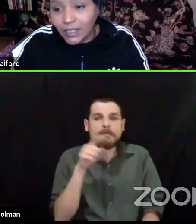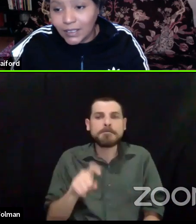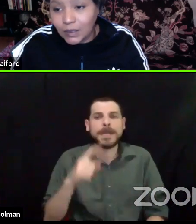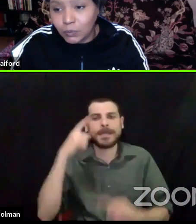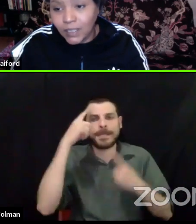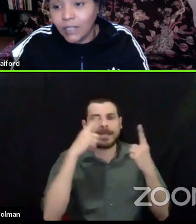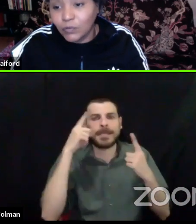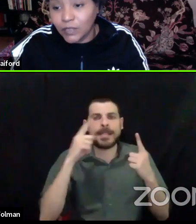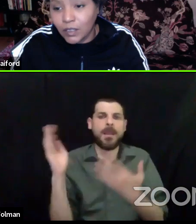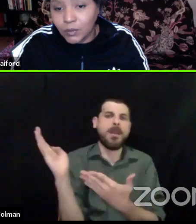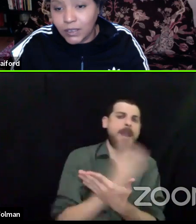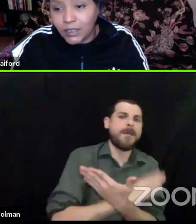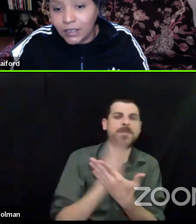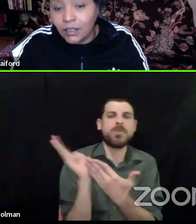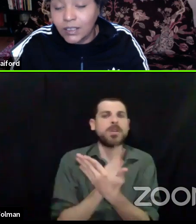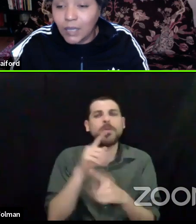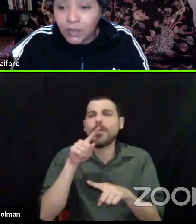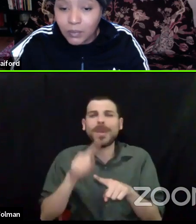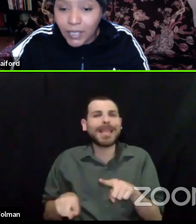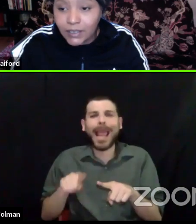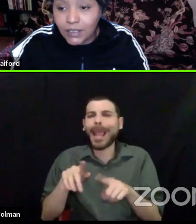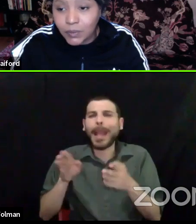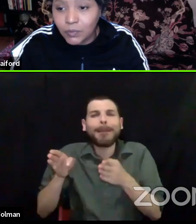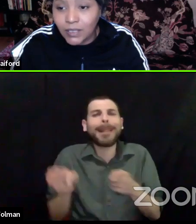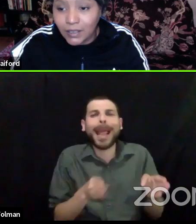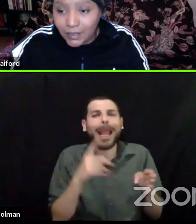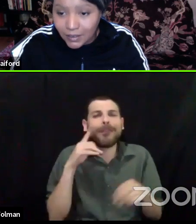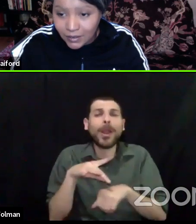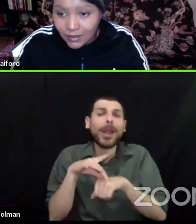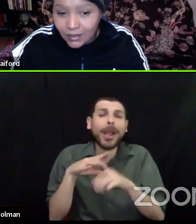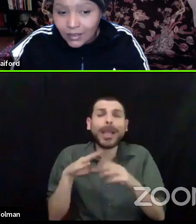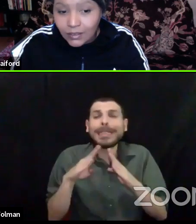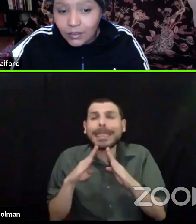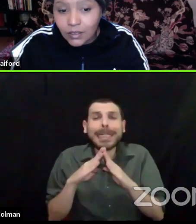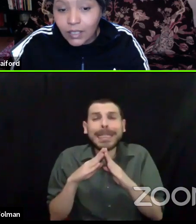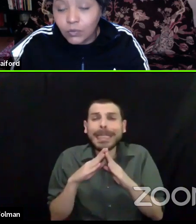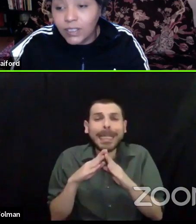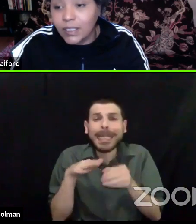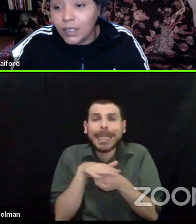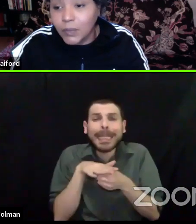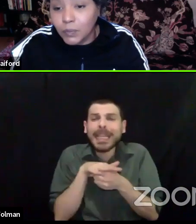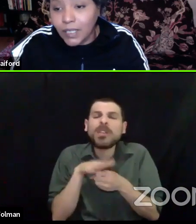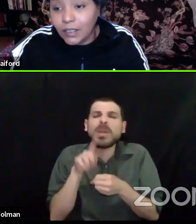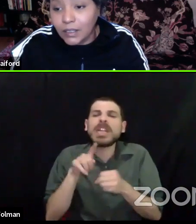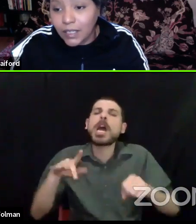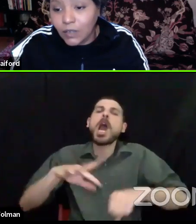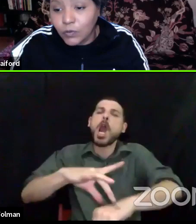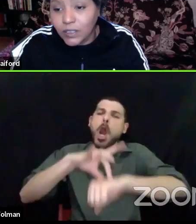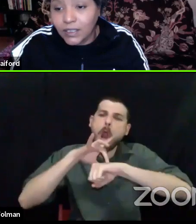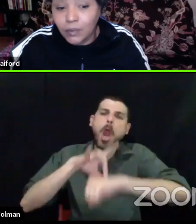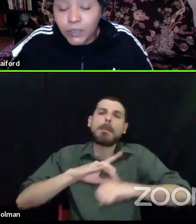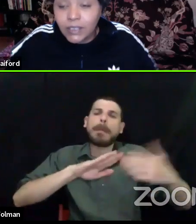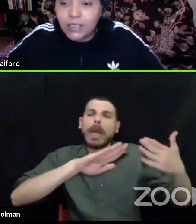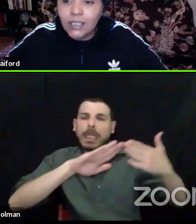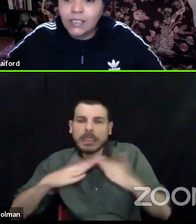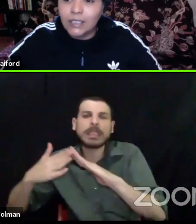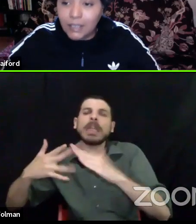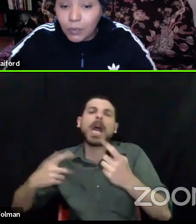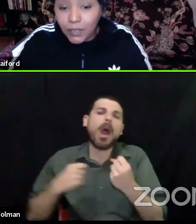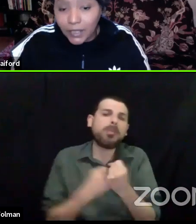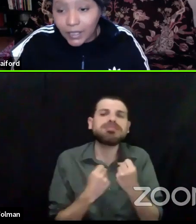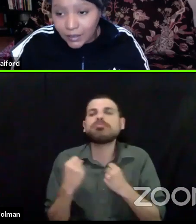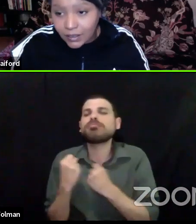We can't just plan for the global city on top of the backs of the people that are here. You know, and we need people that'll look out for us and bring us